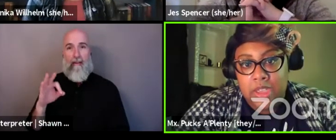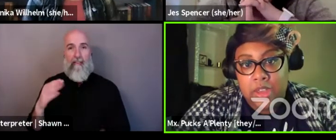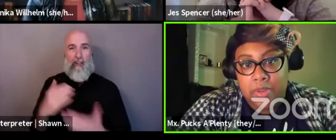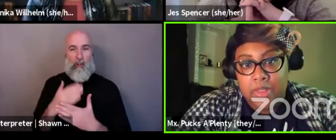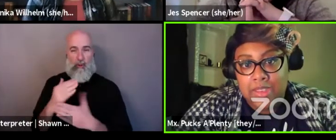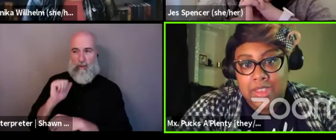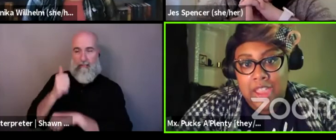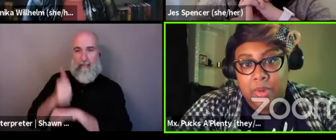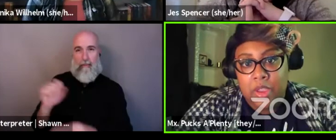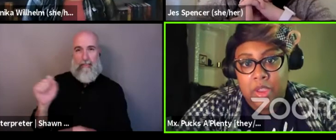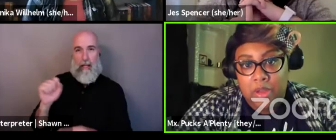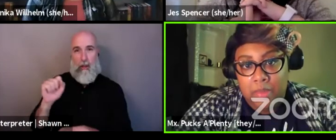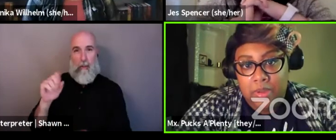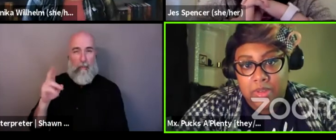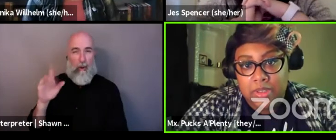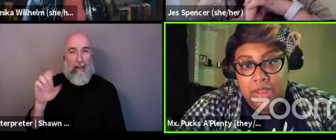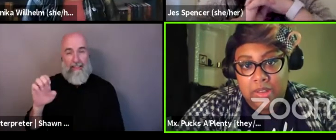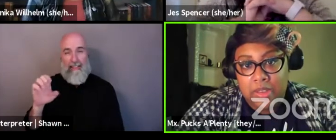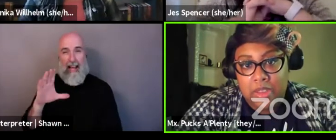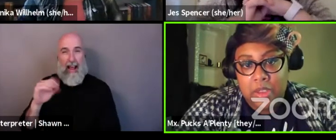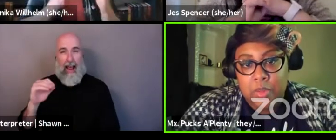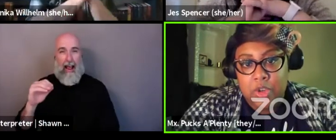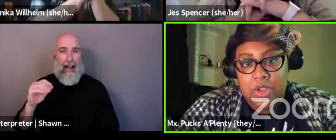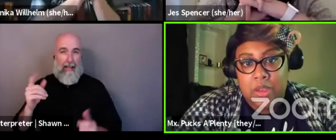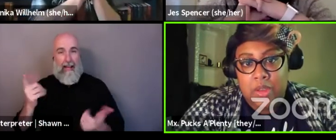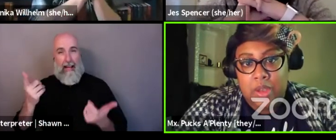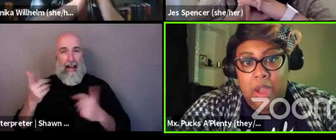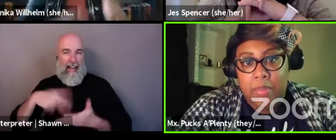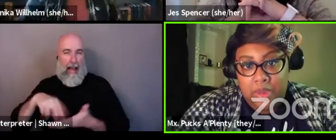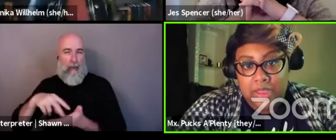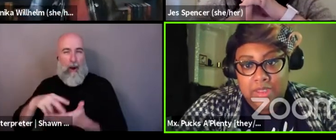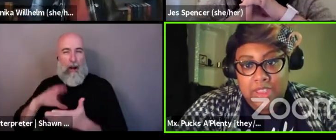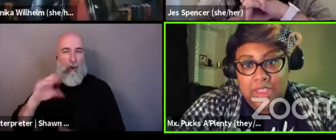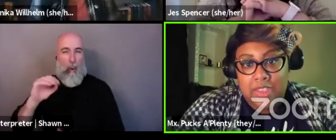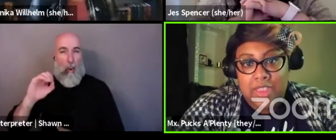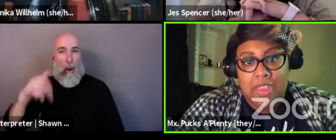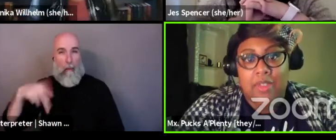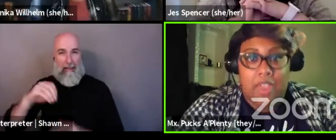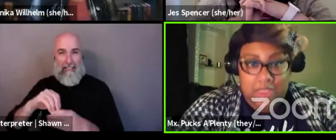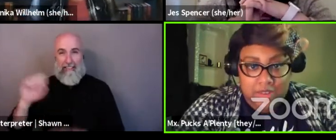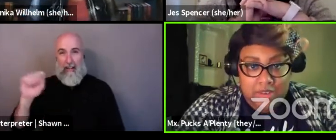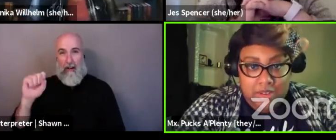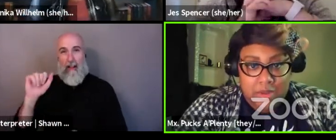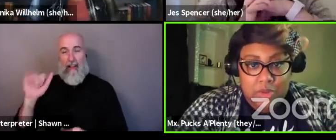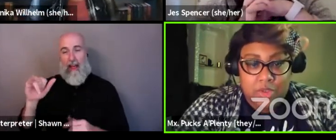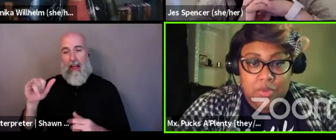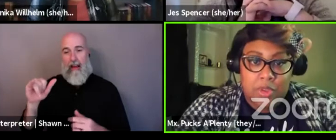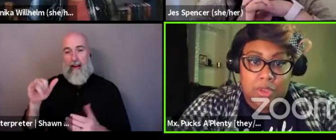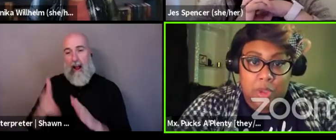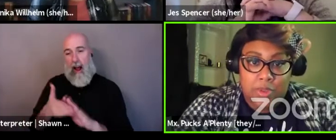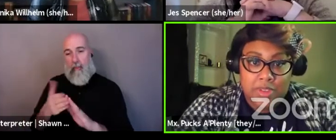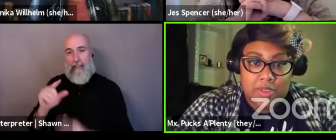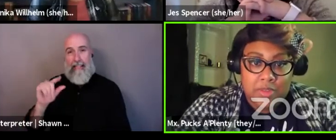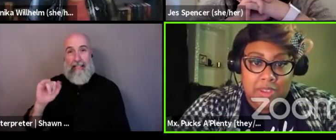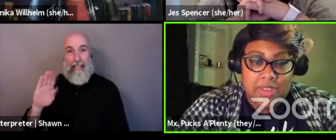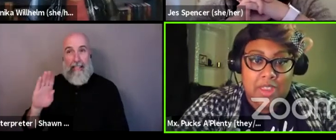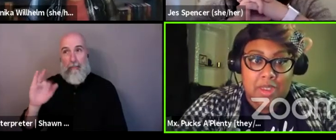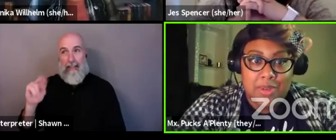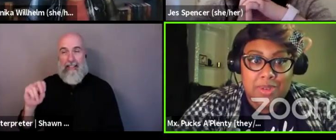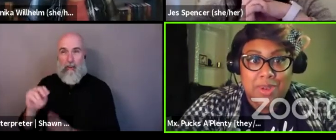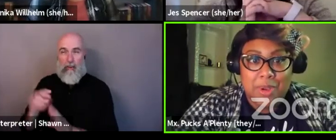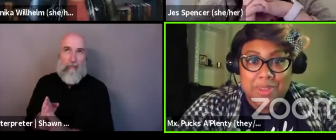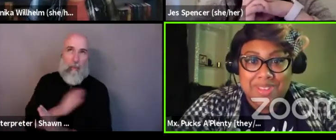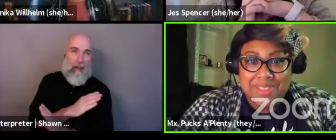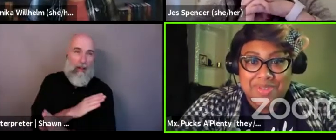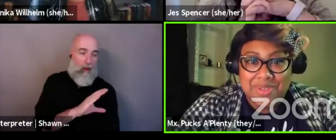formed Seattle Burlesque and Cabaret Co-op here in Seattle, which now operates the Give In, which was formerly the Copious Love space. Thank